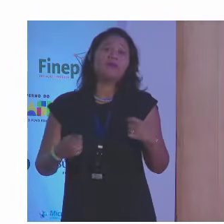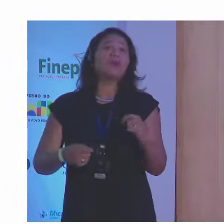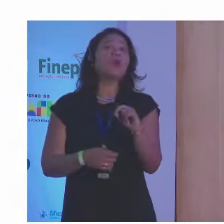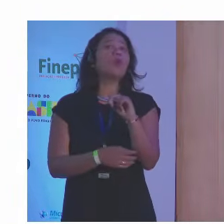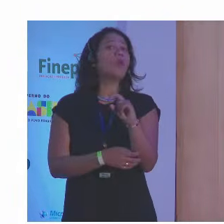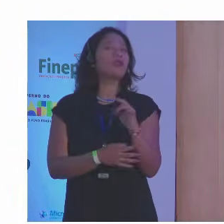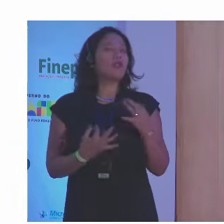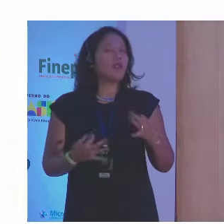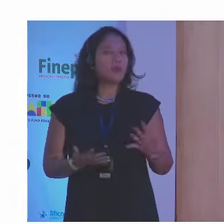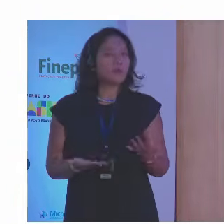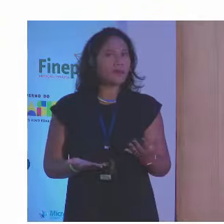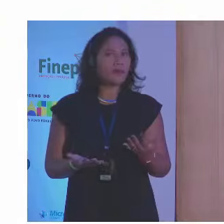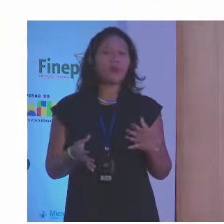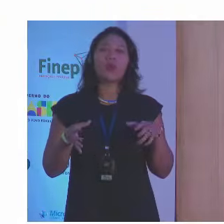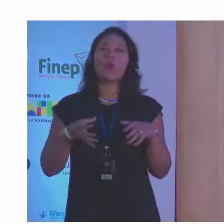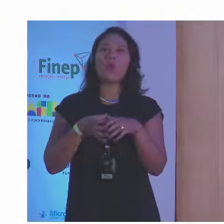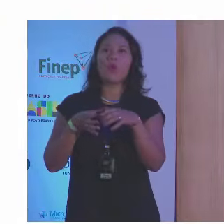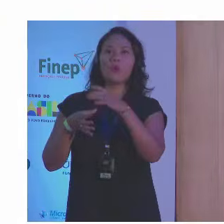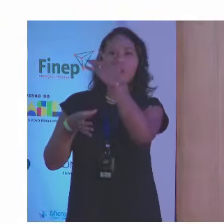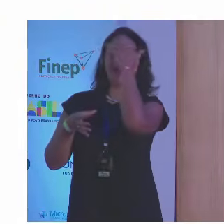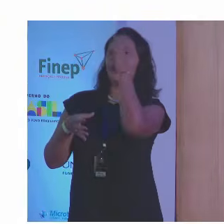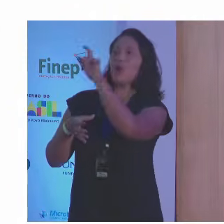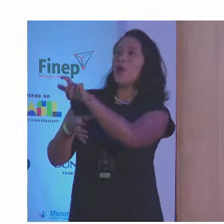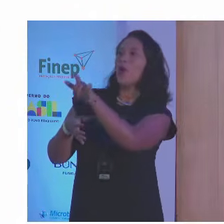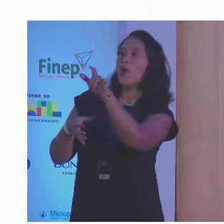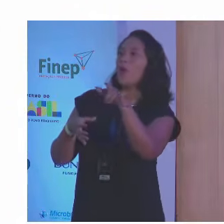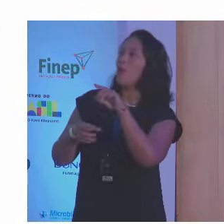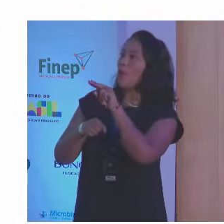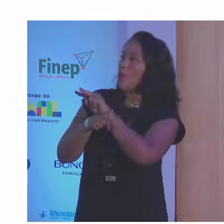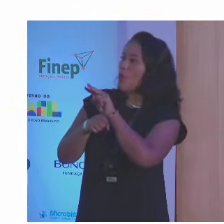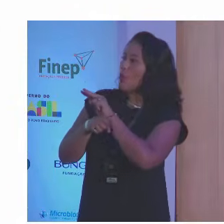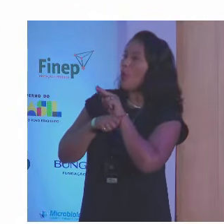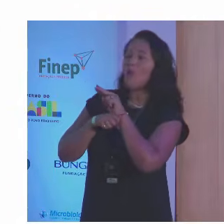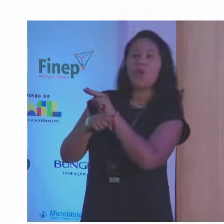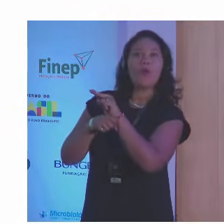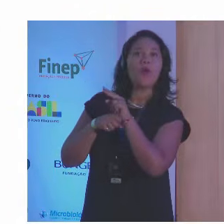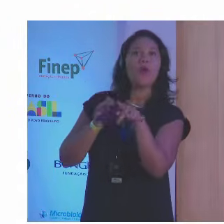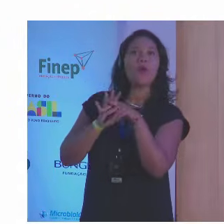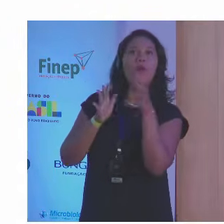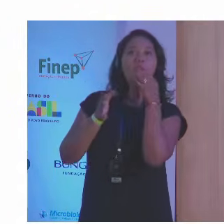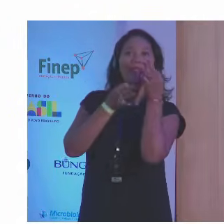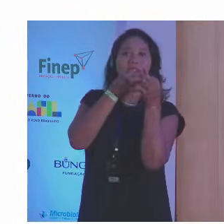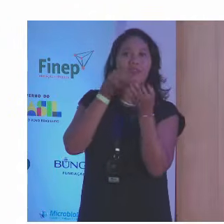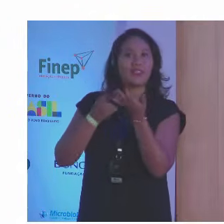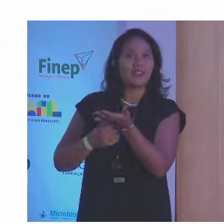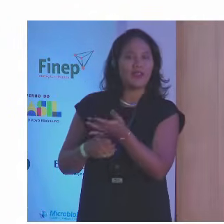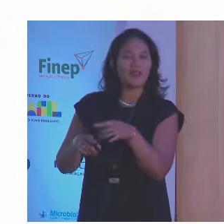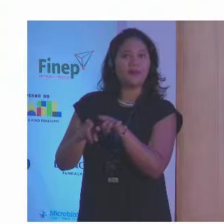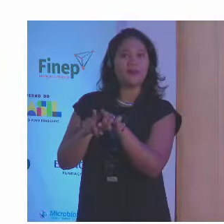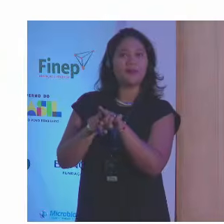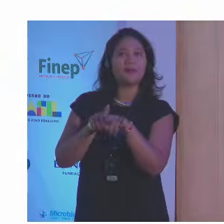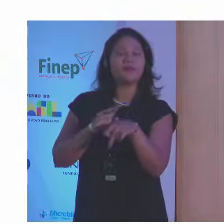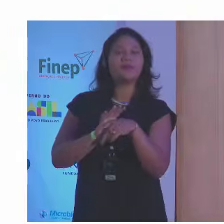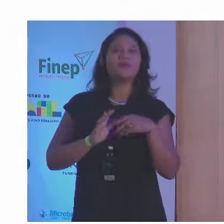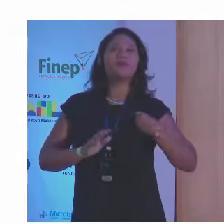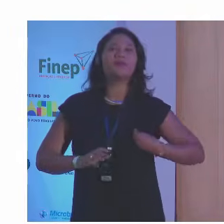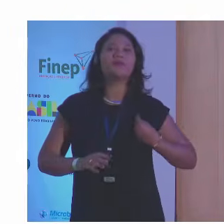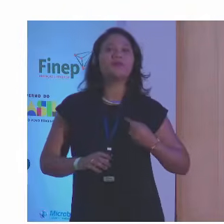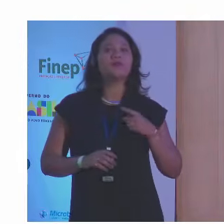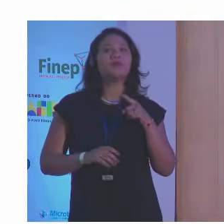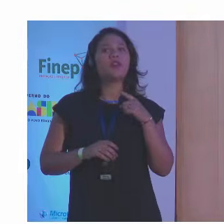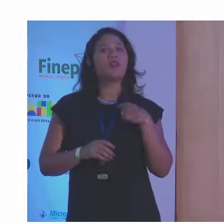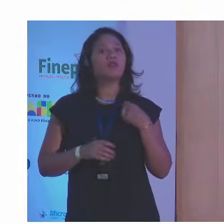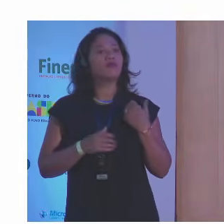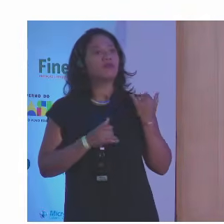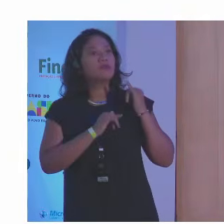of people to take care of the in-situ observations, prepare everything for the input data, one for the satellite sea level, another